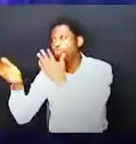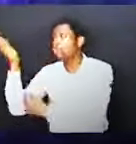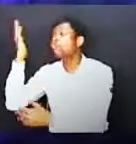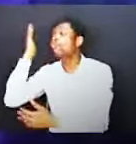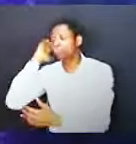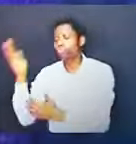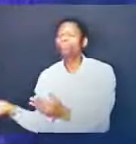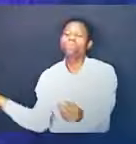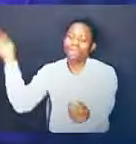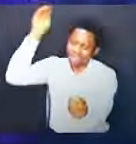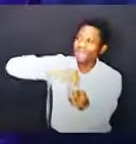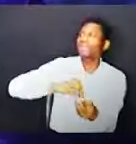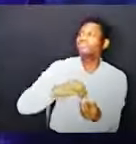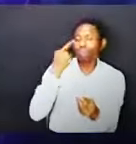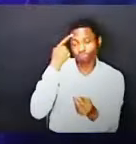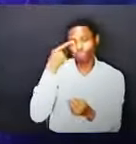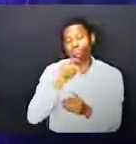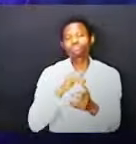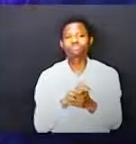seek by teaching